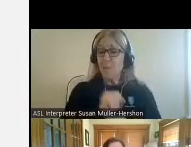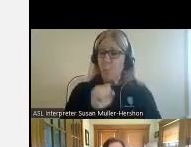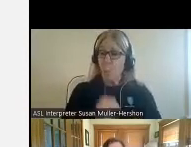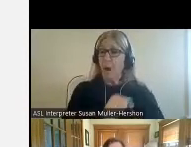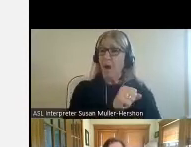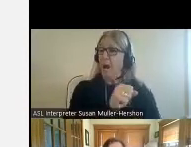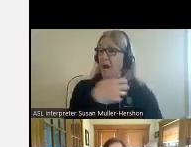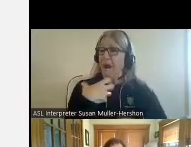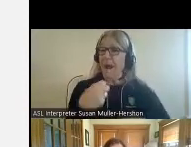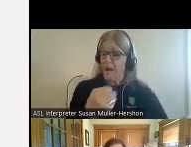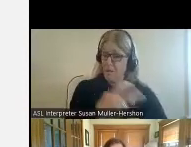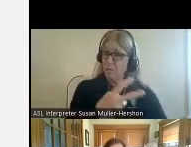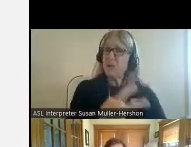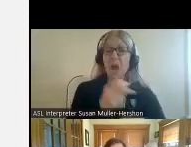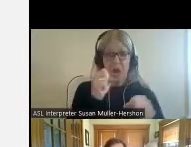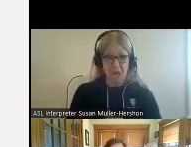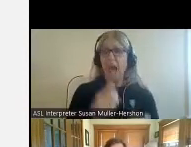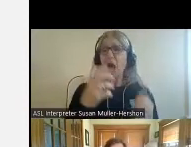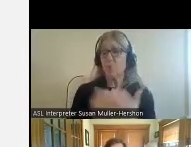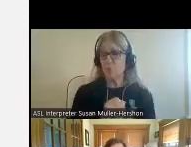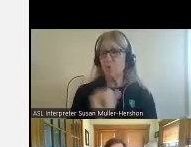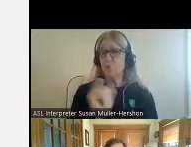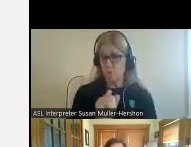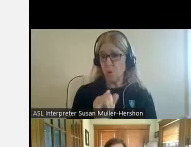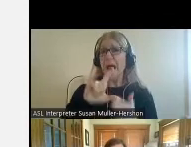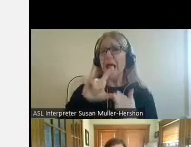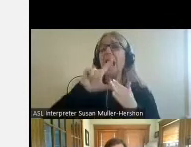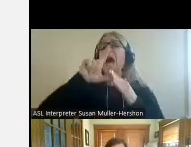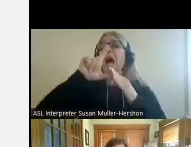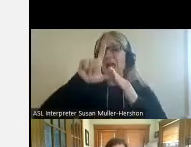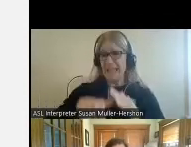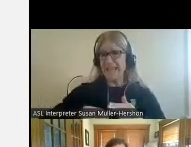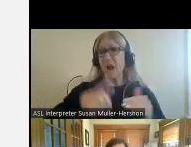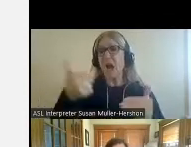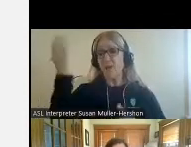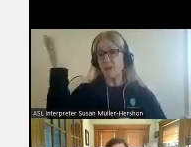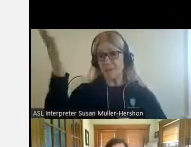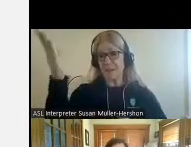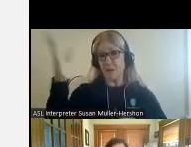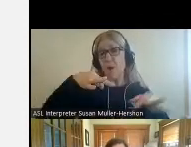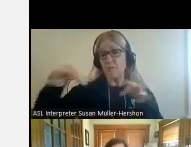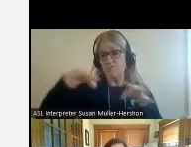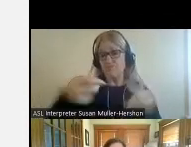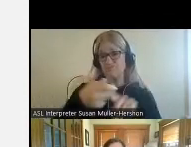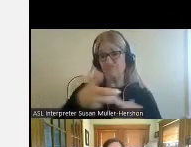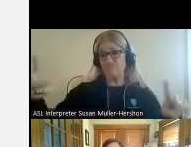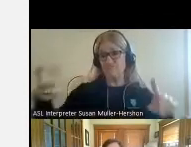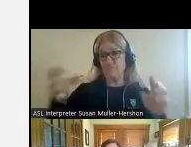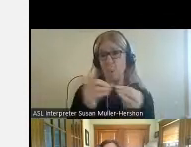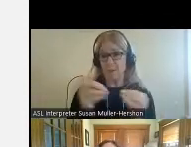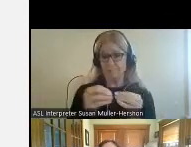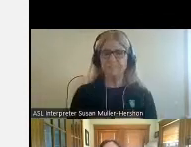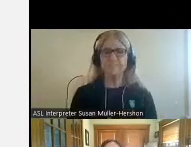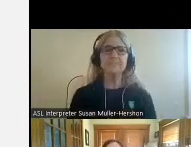will speak about the Employee Assistance Program a bit later, so you get some more information about that. In the Department of Psychiatry,